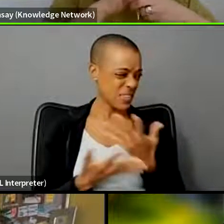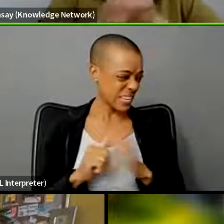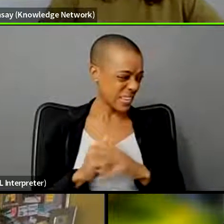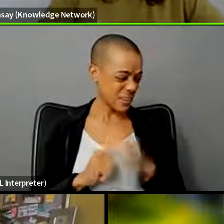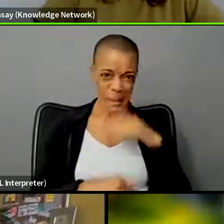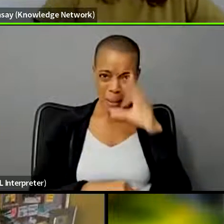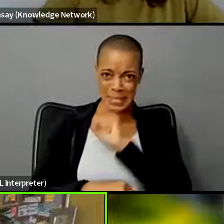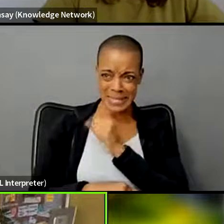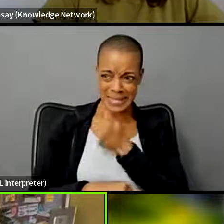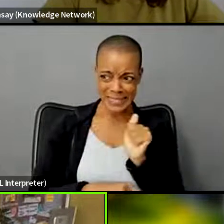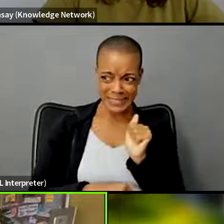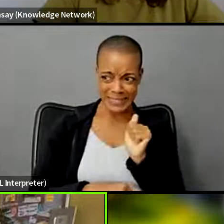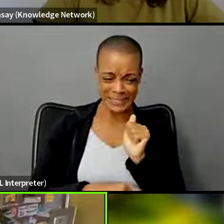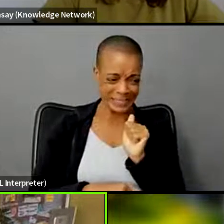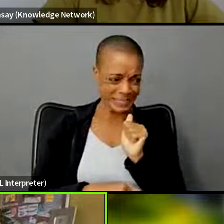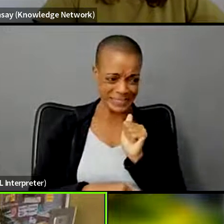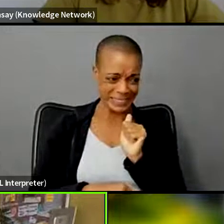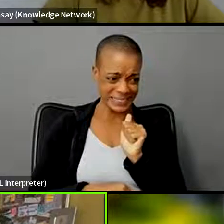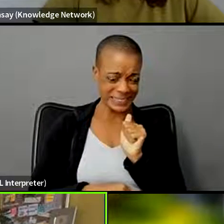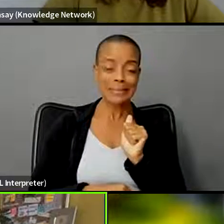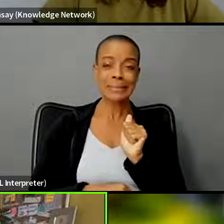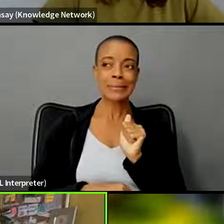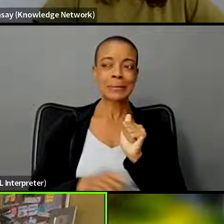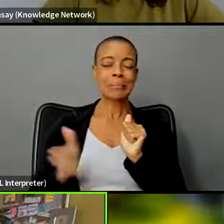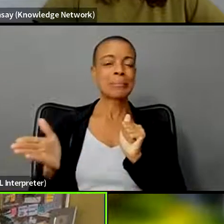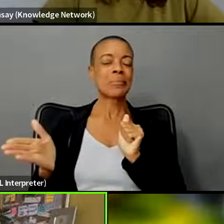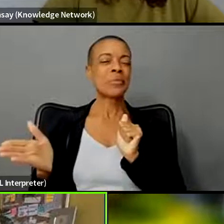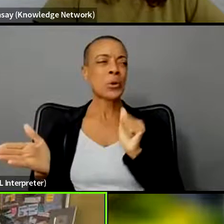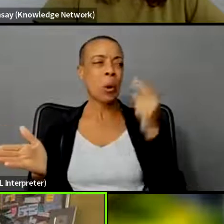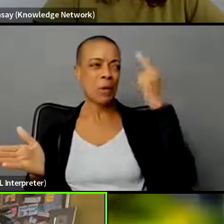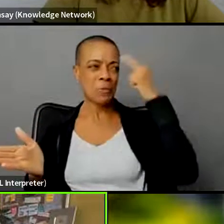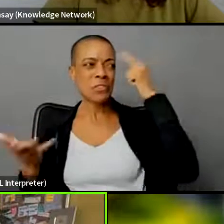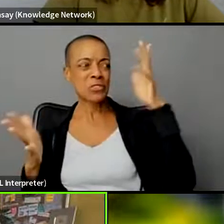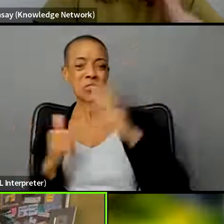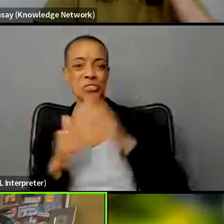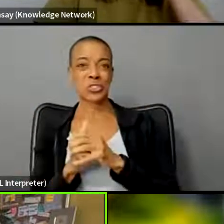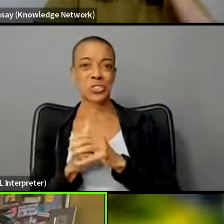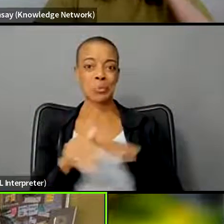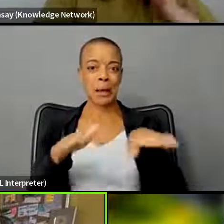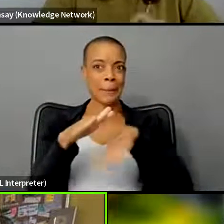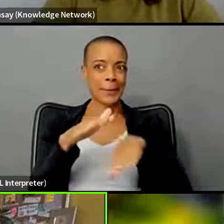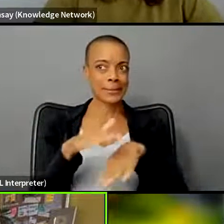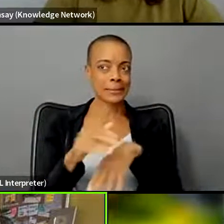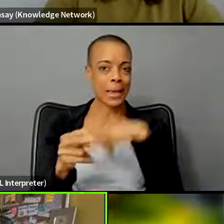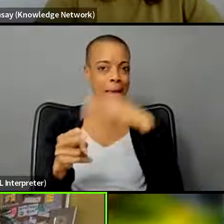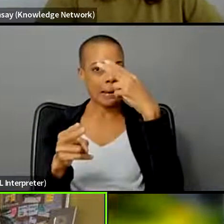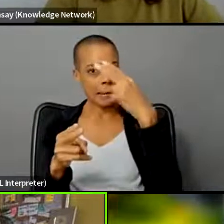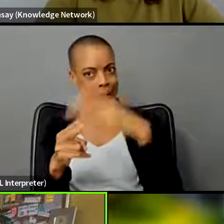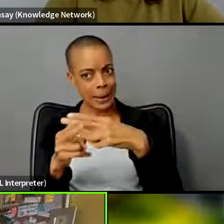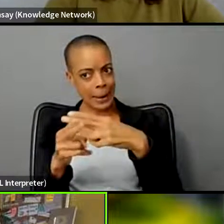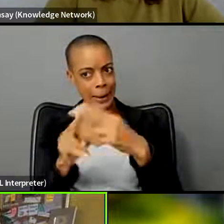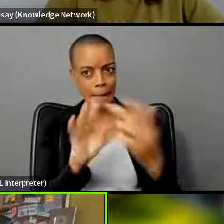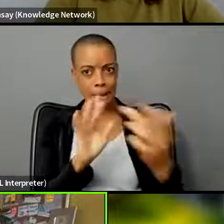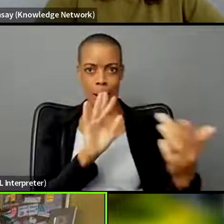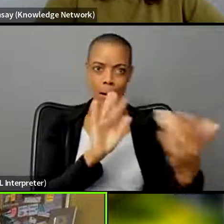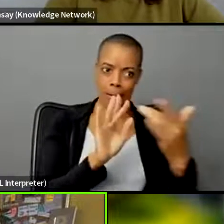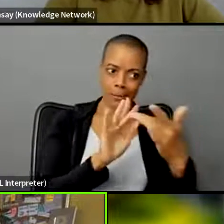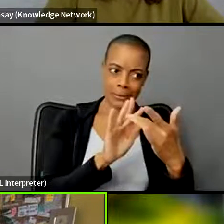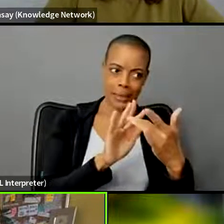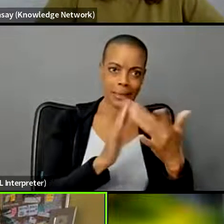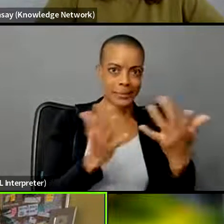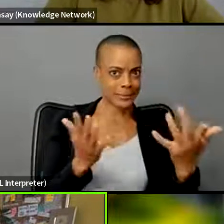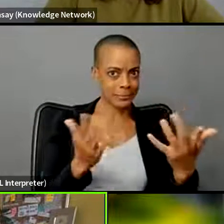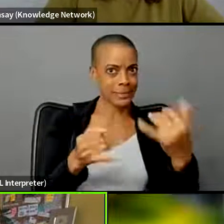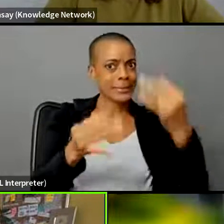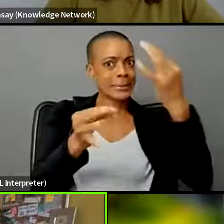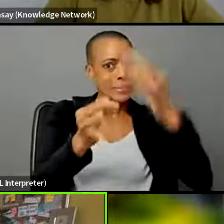anything? I think we've covered a lot of bases, but even something as basic as name and contact. I mean, for me, I like to just have it on every page. I'm just like